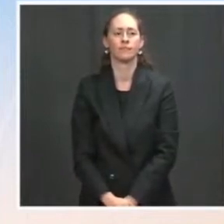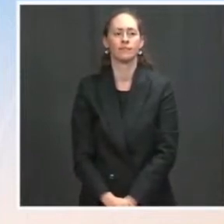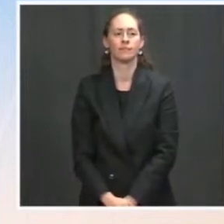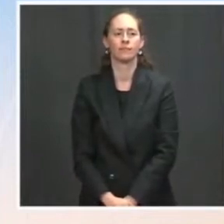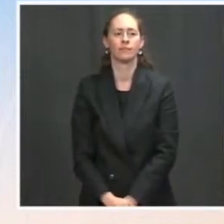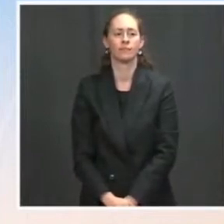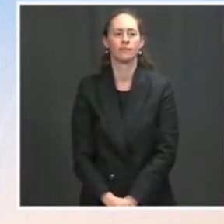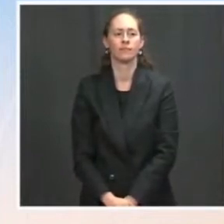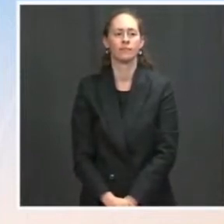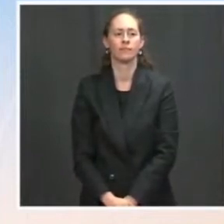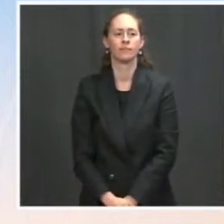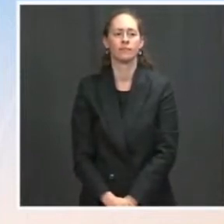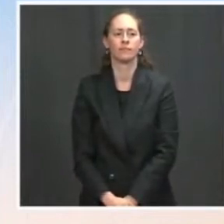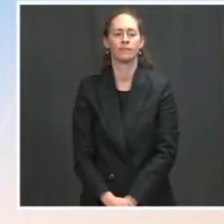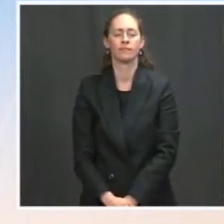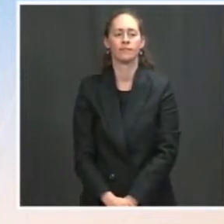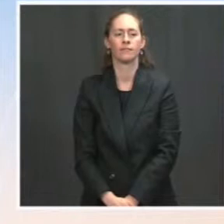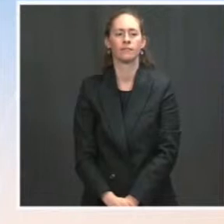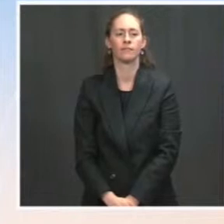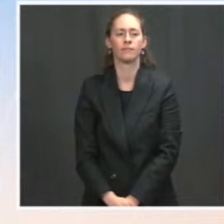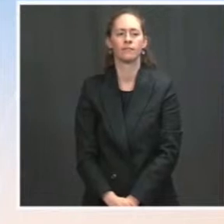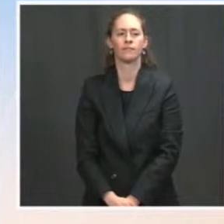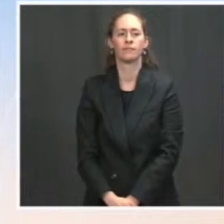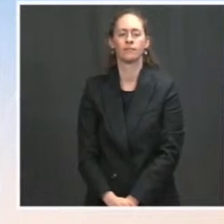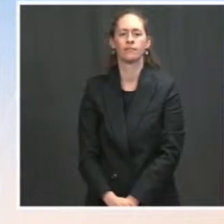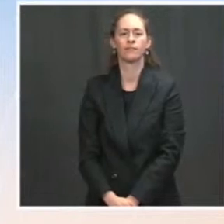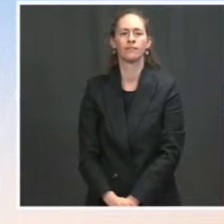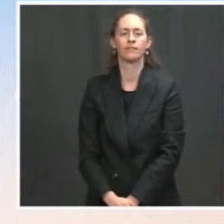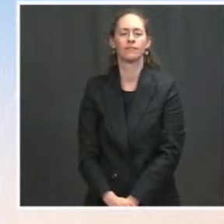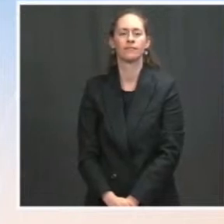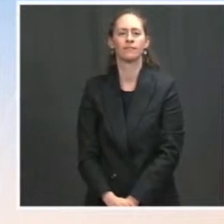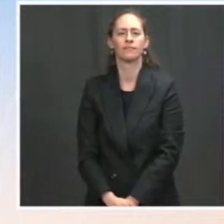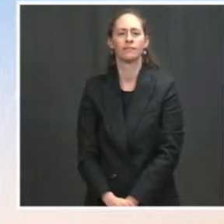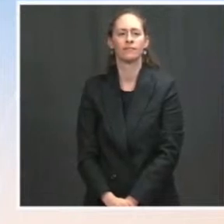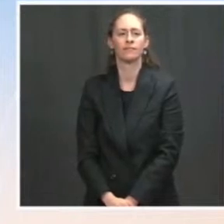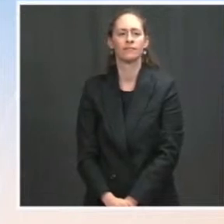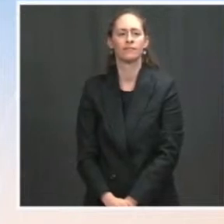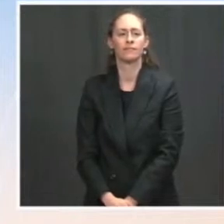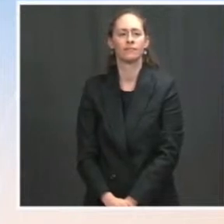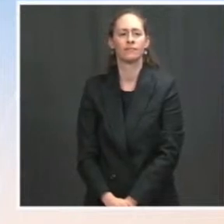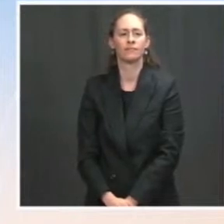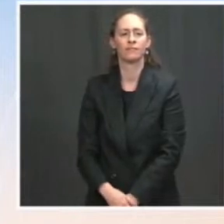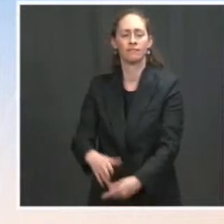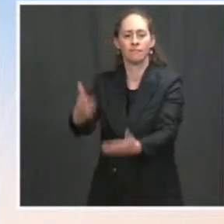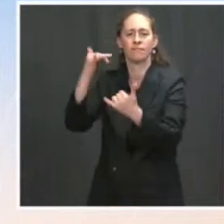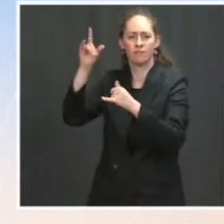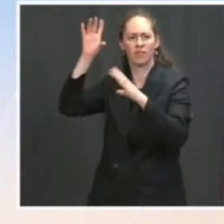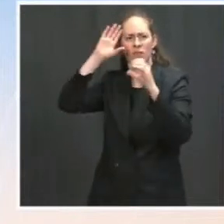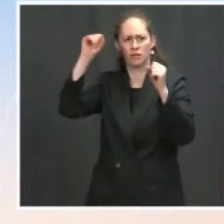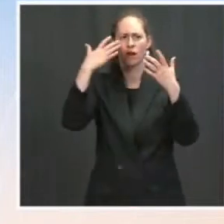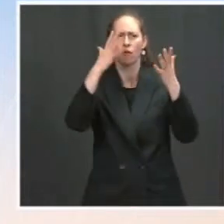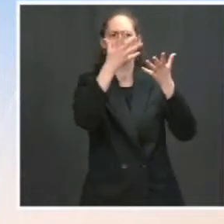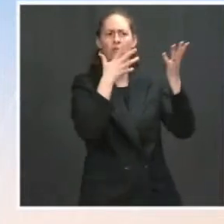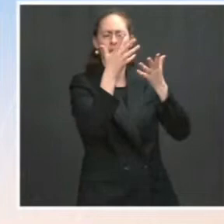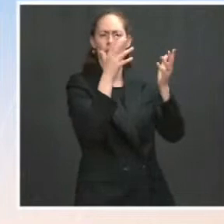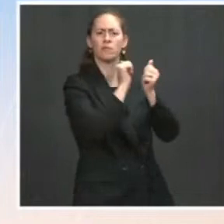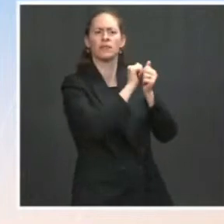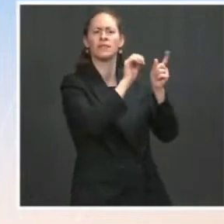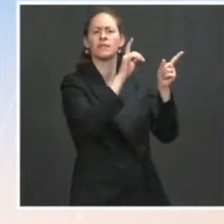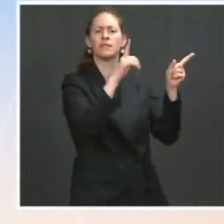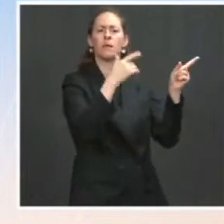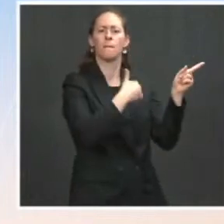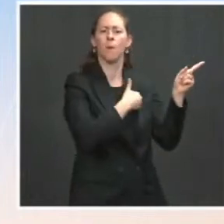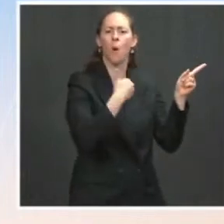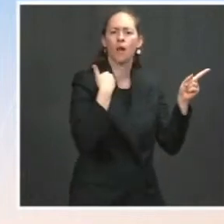summit hosted by the presidents of Romania and Poland. He underscored his commitment to rebuilding alliances